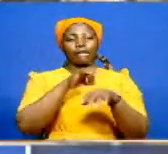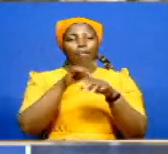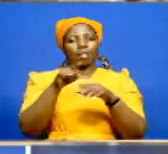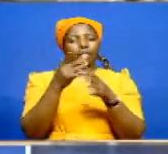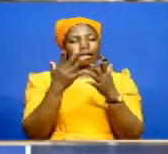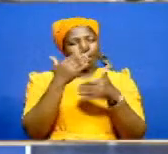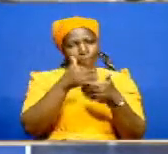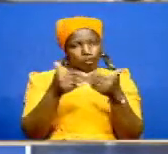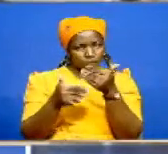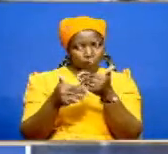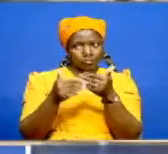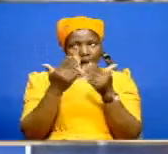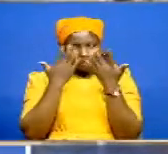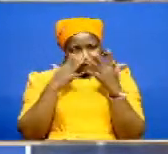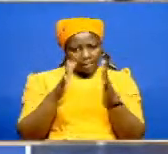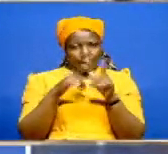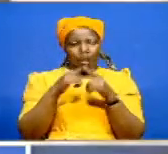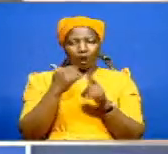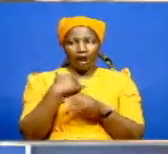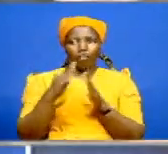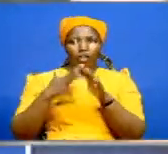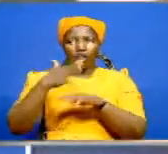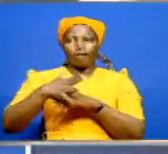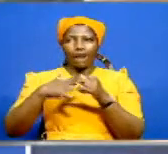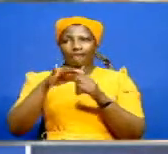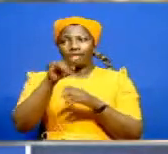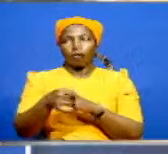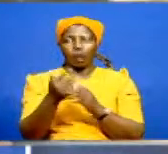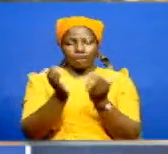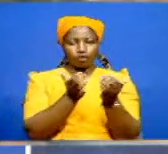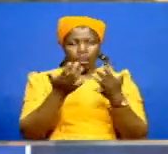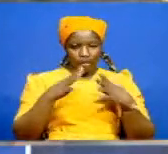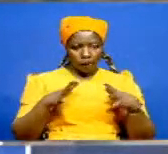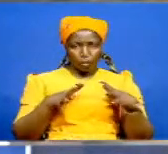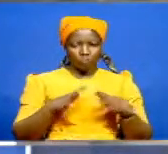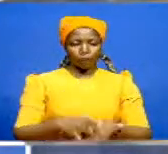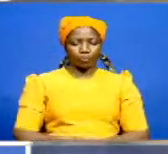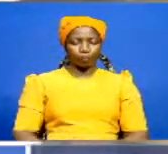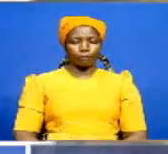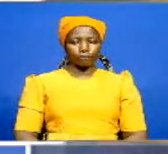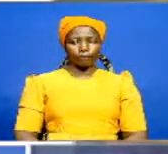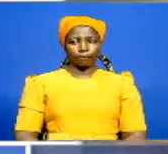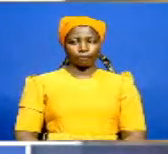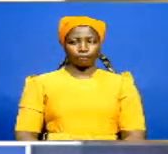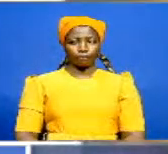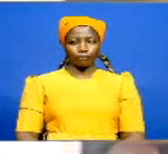markets will accommodate over 9,000 traders. Alan Auko, Channel One Business.